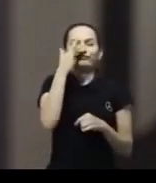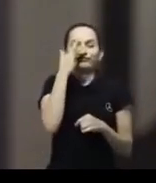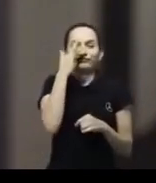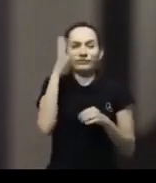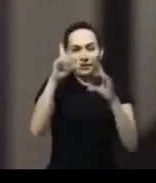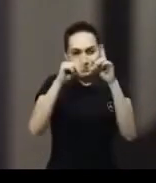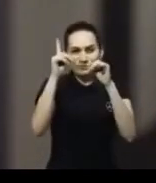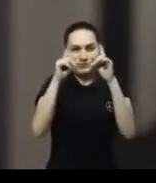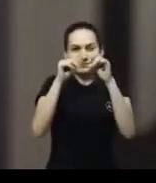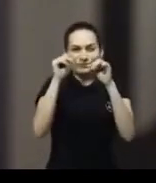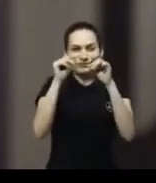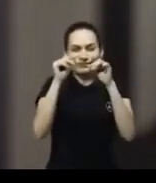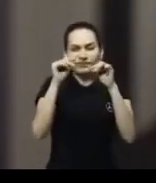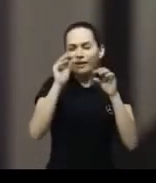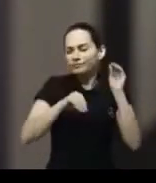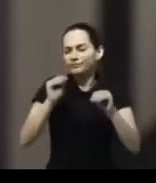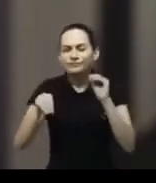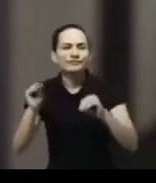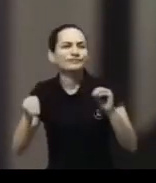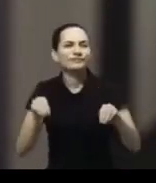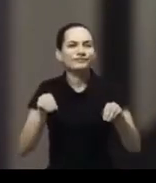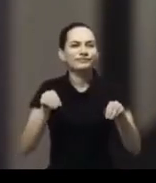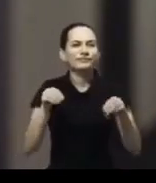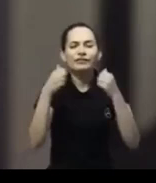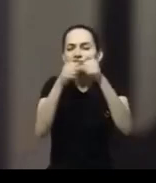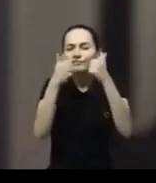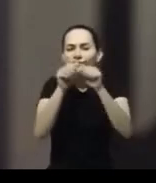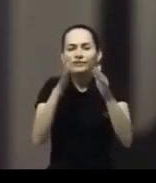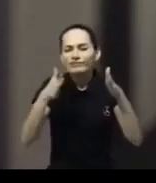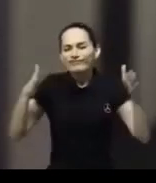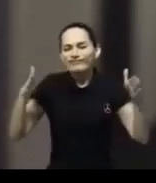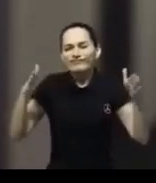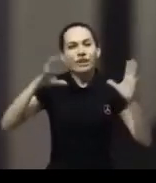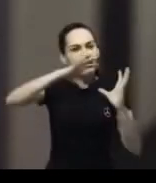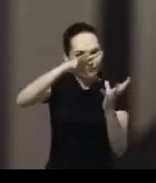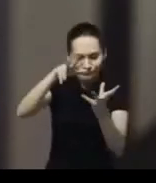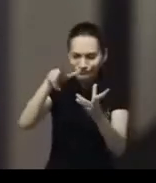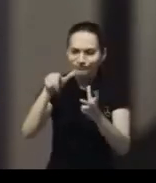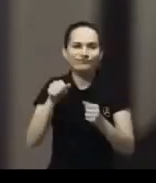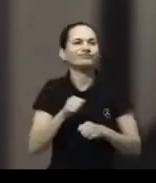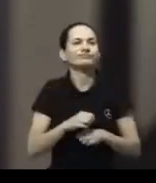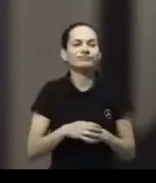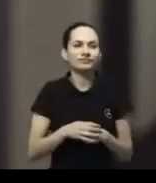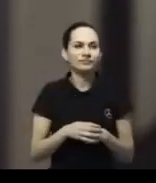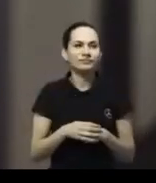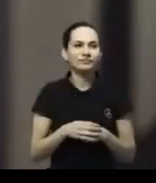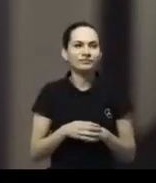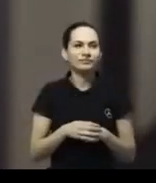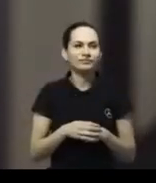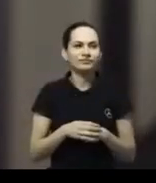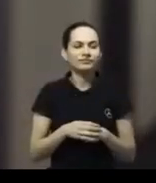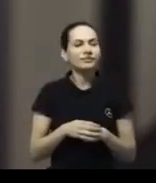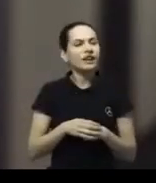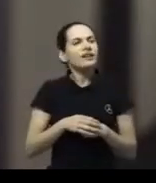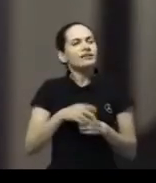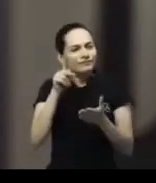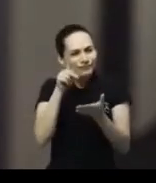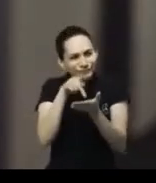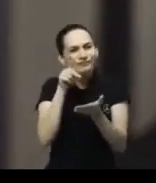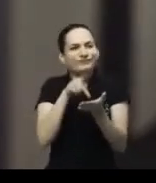Mercedes-Benz is Brazil's largest bus manufacturer with the country's largest portfolio. And of